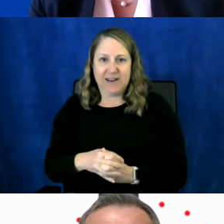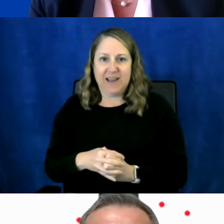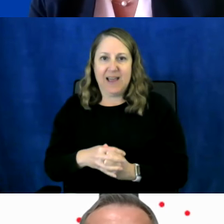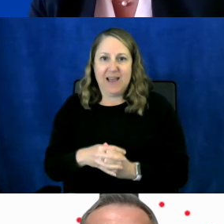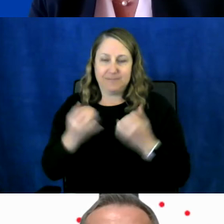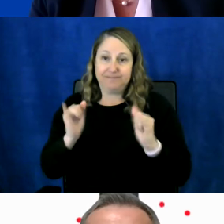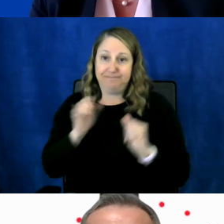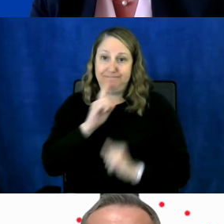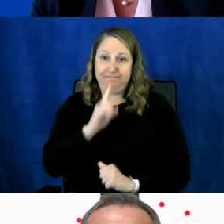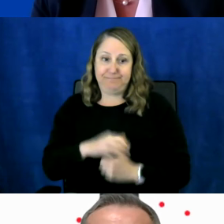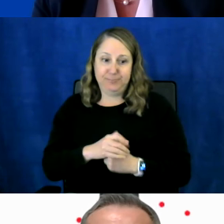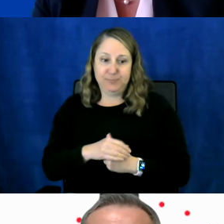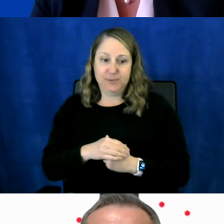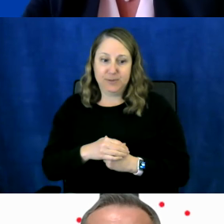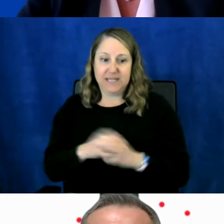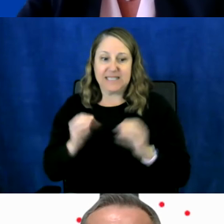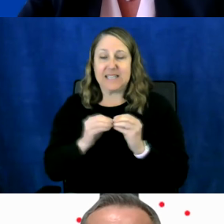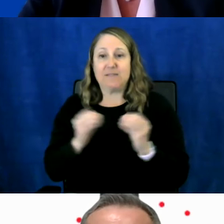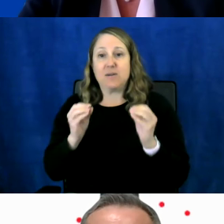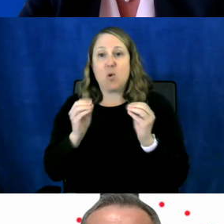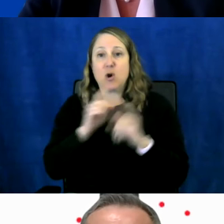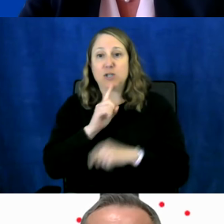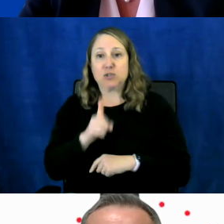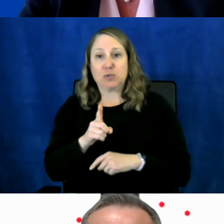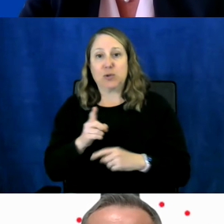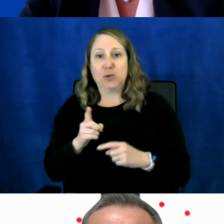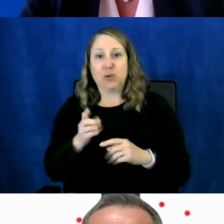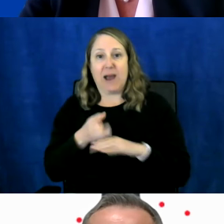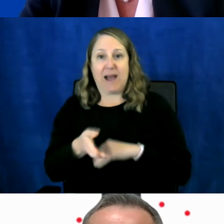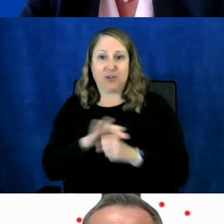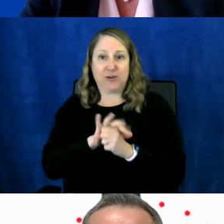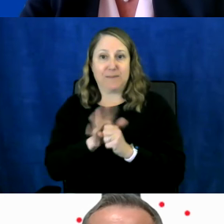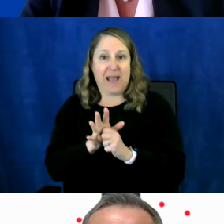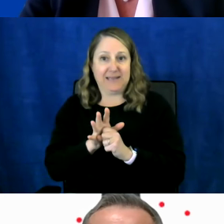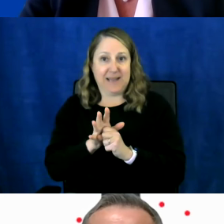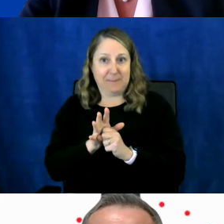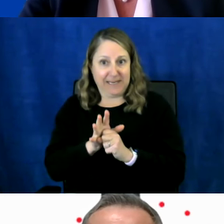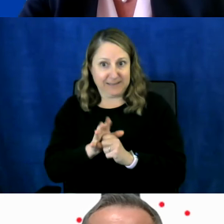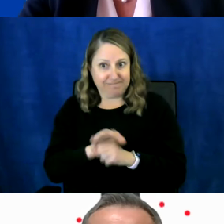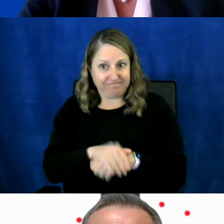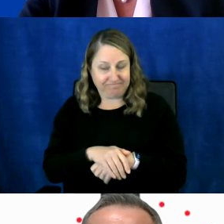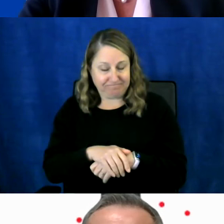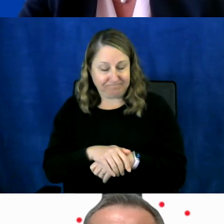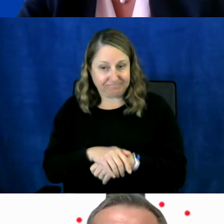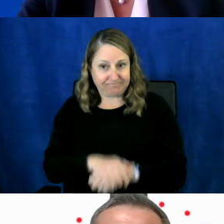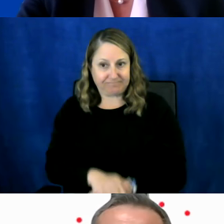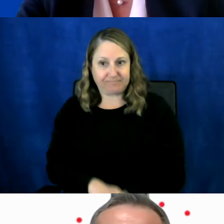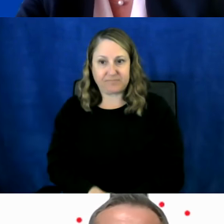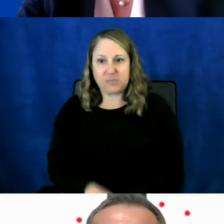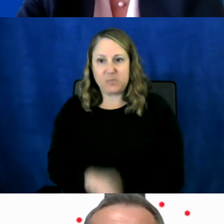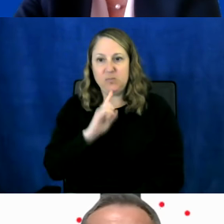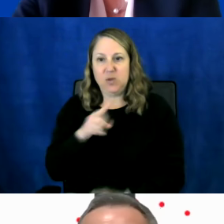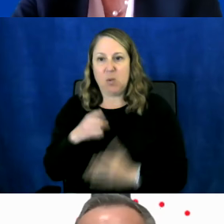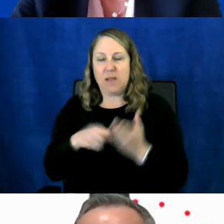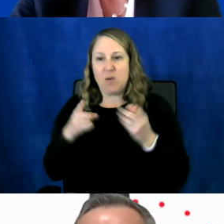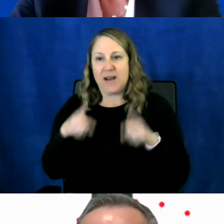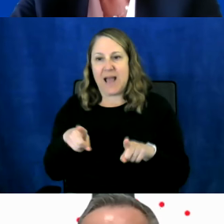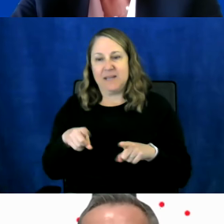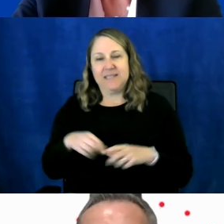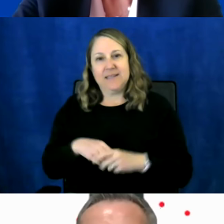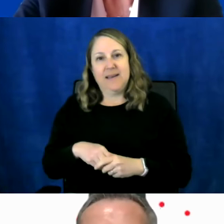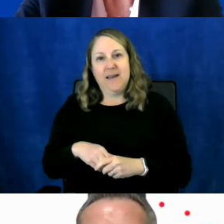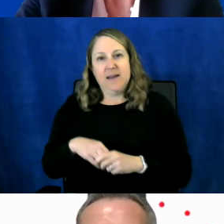true. It certainly is even more true after the pandemic. And really what happens in that experience for